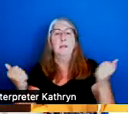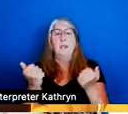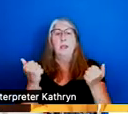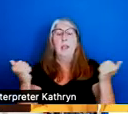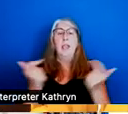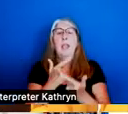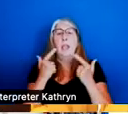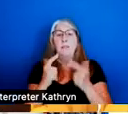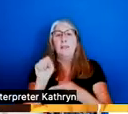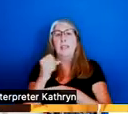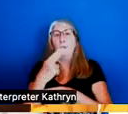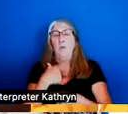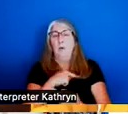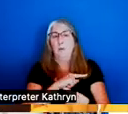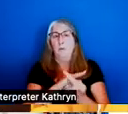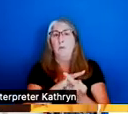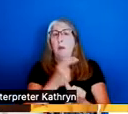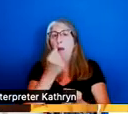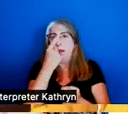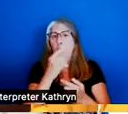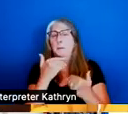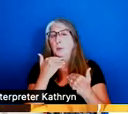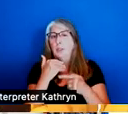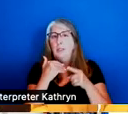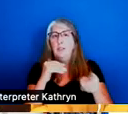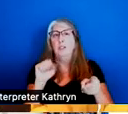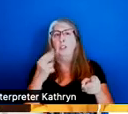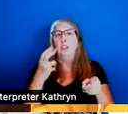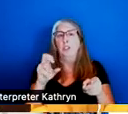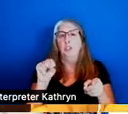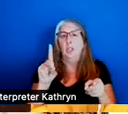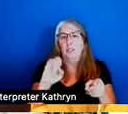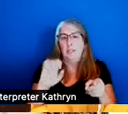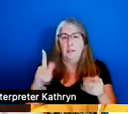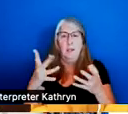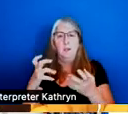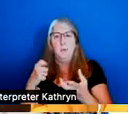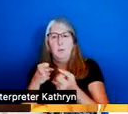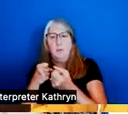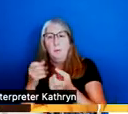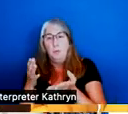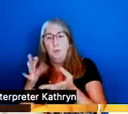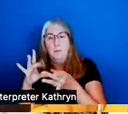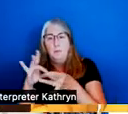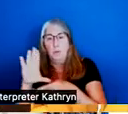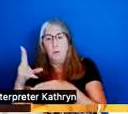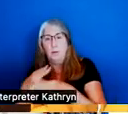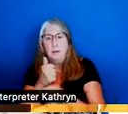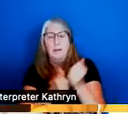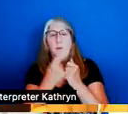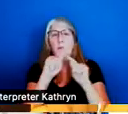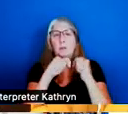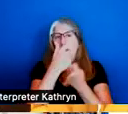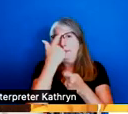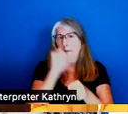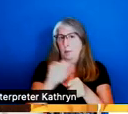and appreciates Shondell, so I want to lift her up here in this space, as well as everyone on her team, because they've been working